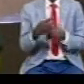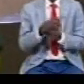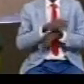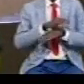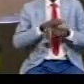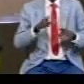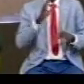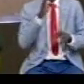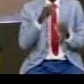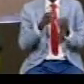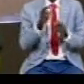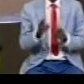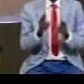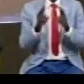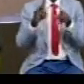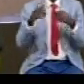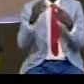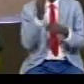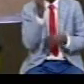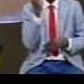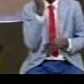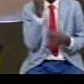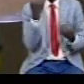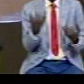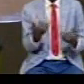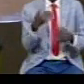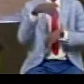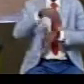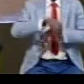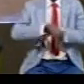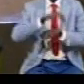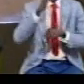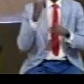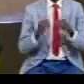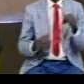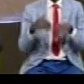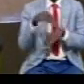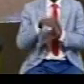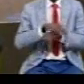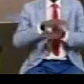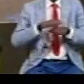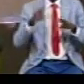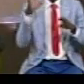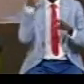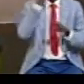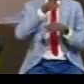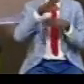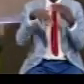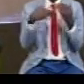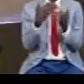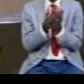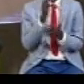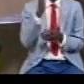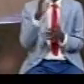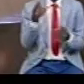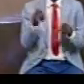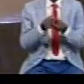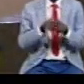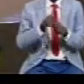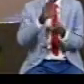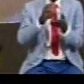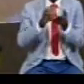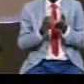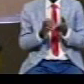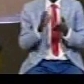yet. This is the last night. You cannot afford to go without listening to these testimonies. And you also come forward with your own. As